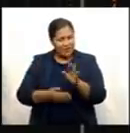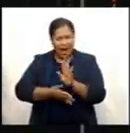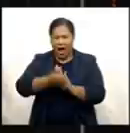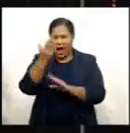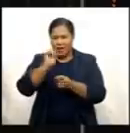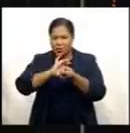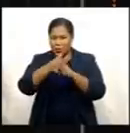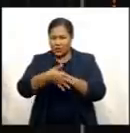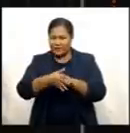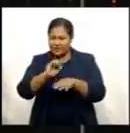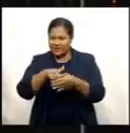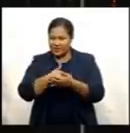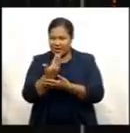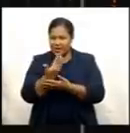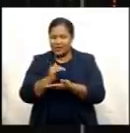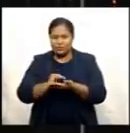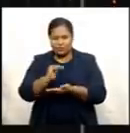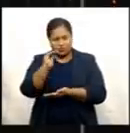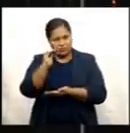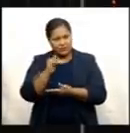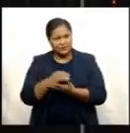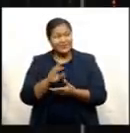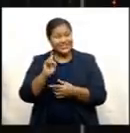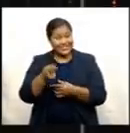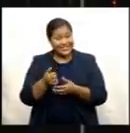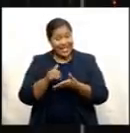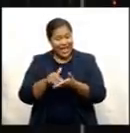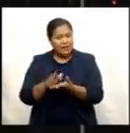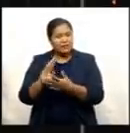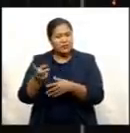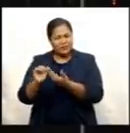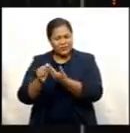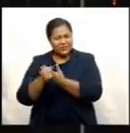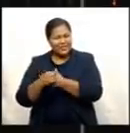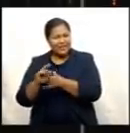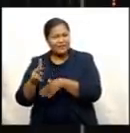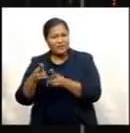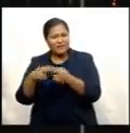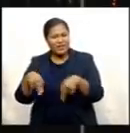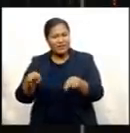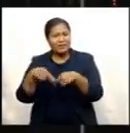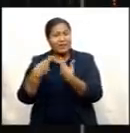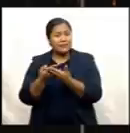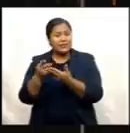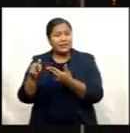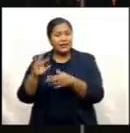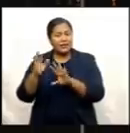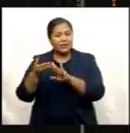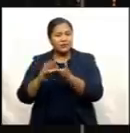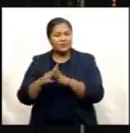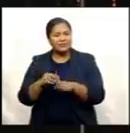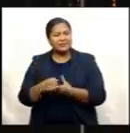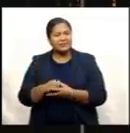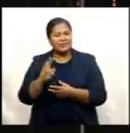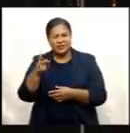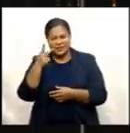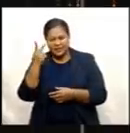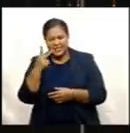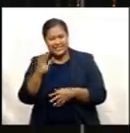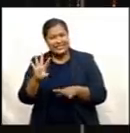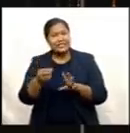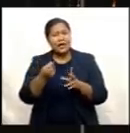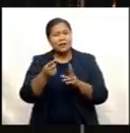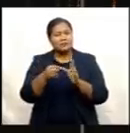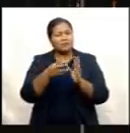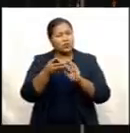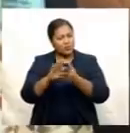daily. Adhering to protocols will help safeguard families in these communities. Christiana Uluwai visited some such communities and